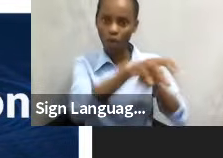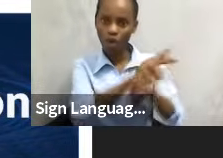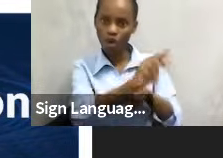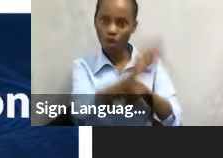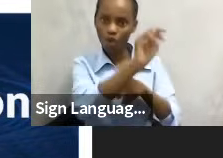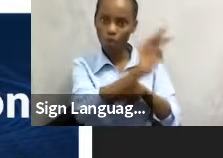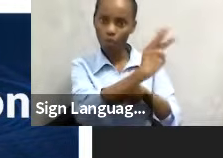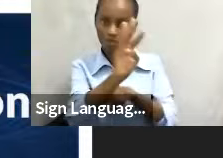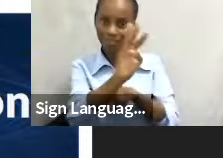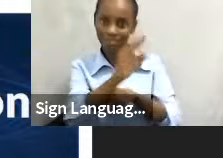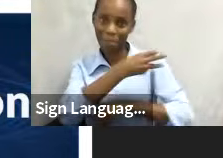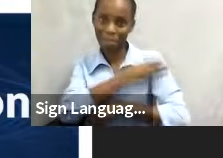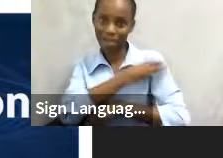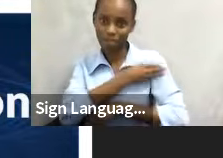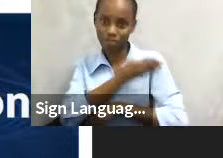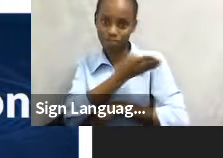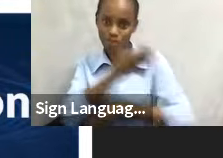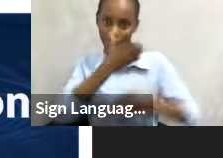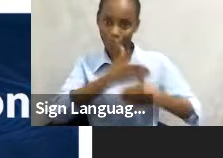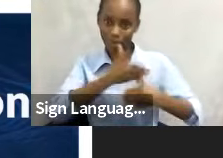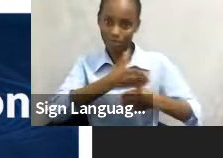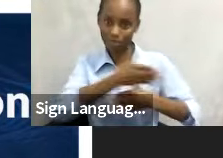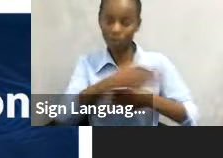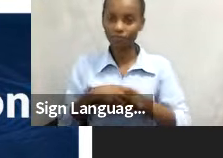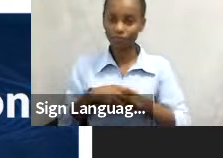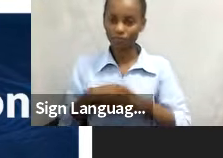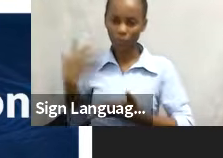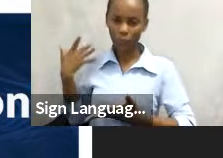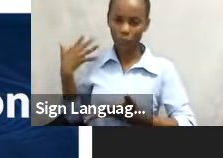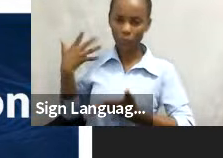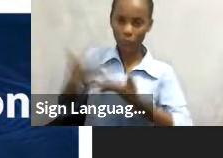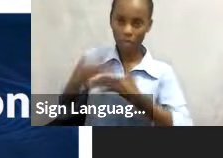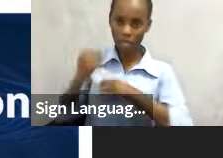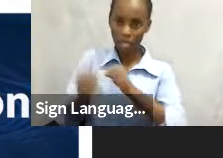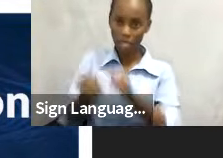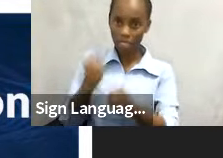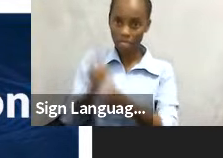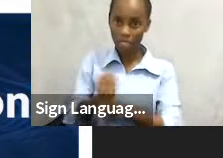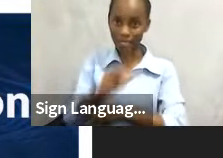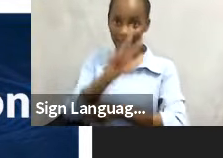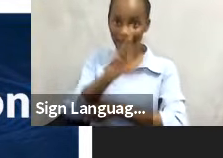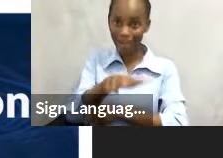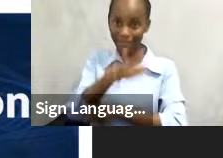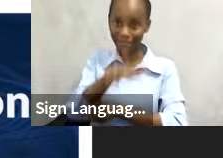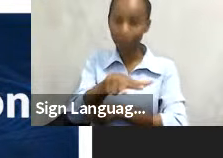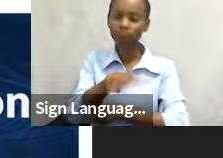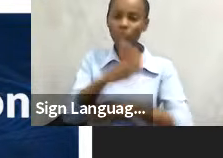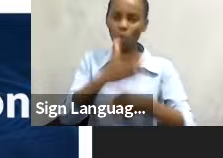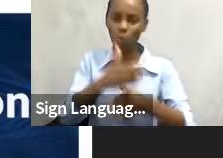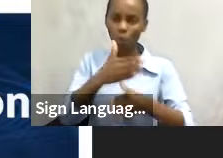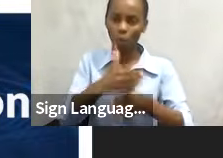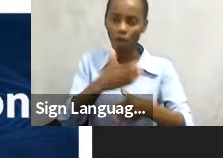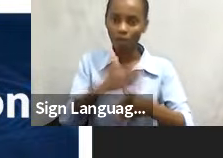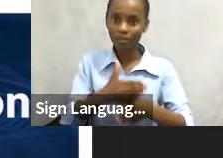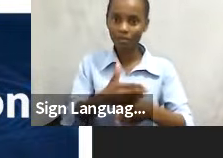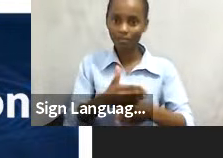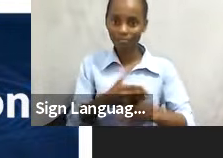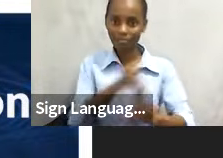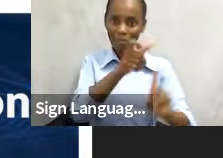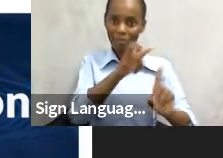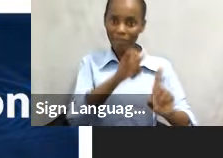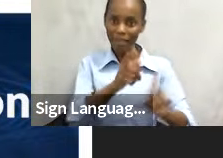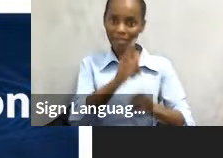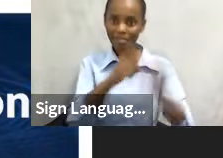spent most of her 18-year career in SARS at Taxpayer Engagement in different roles.